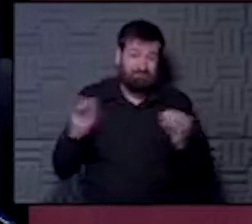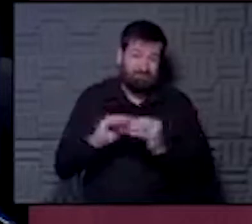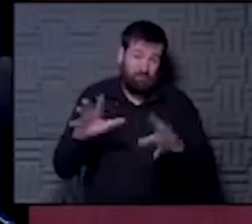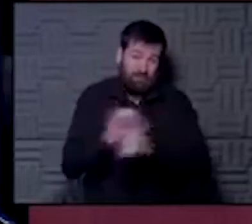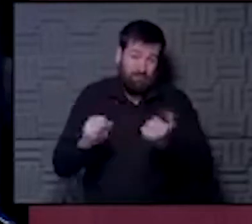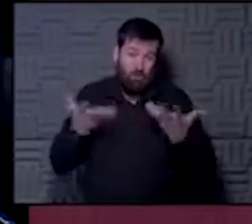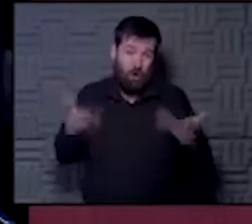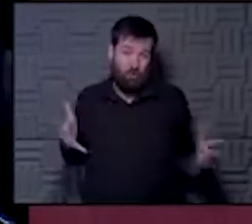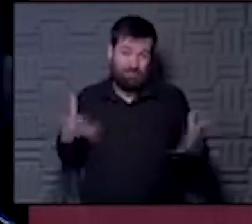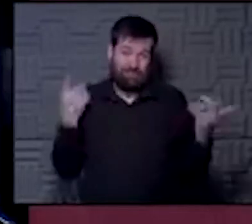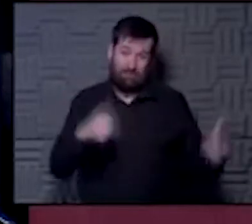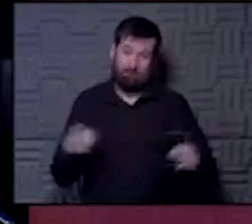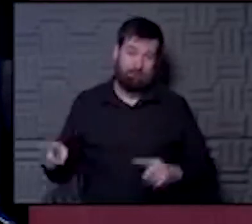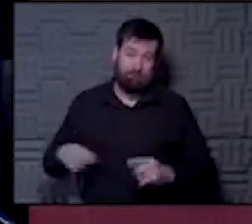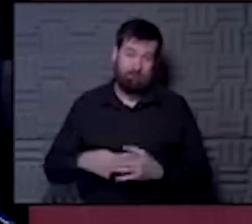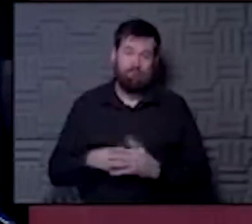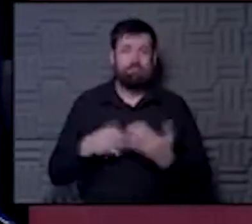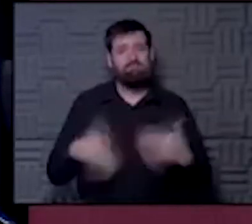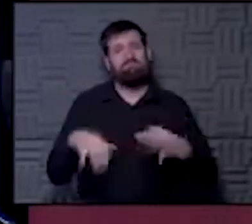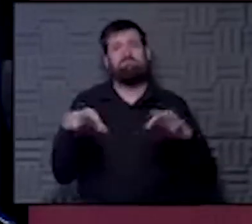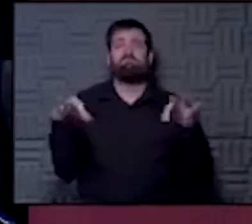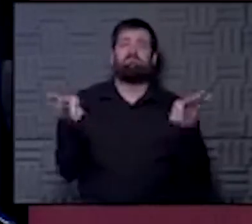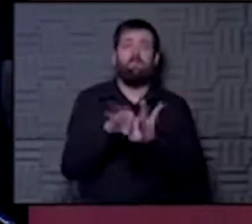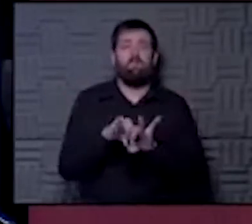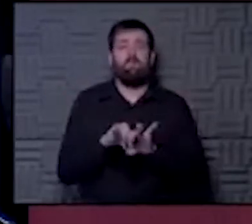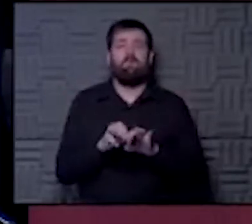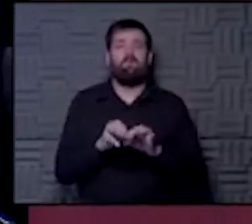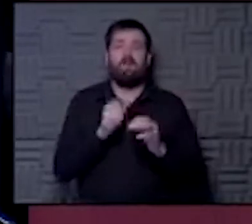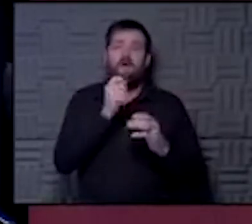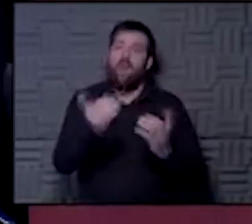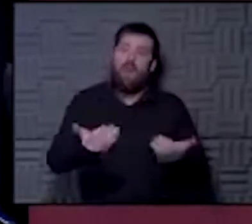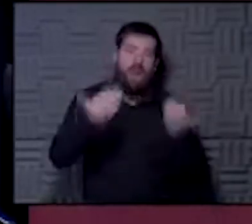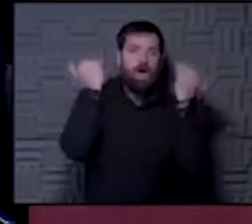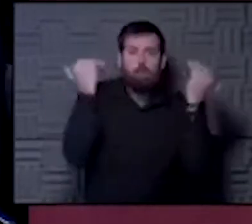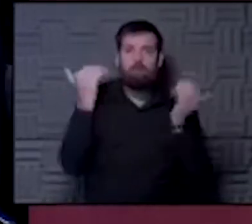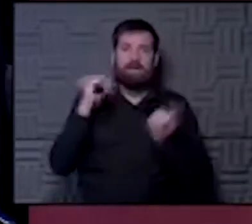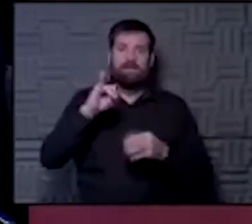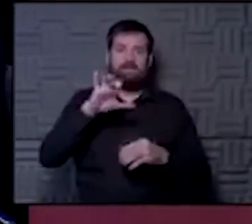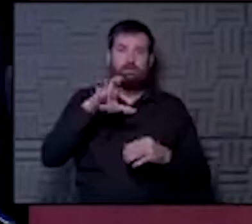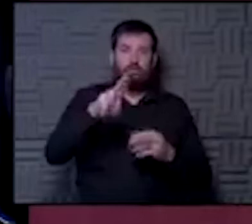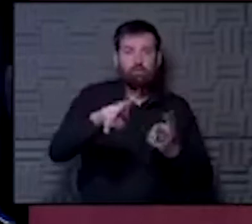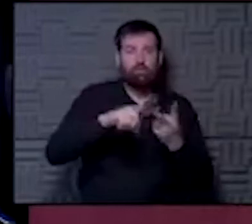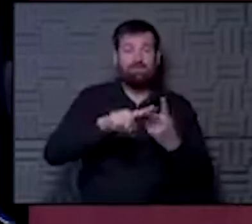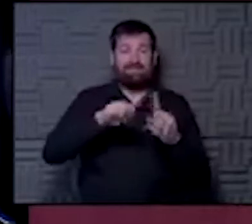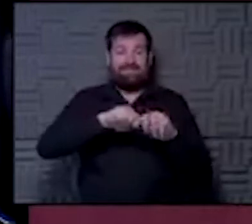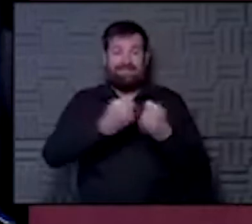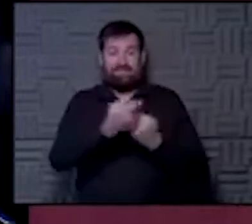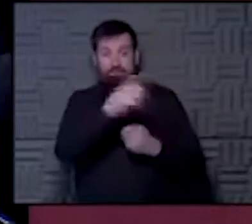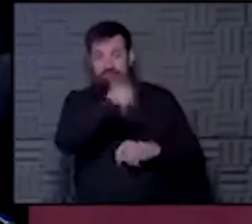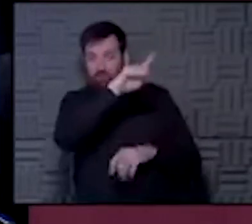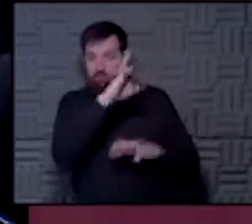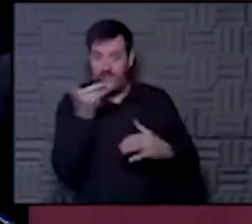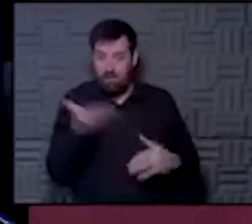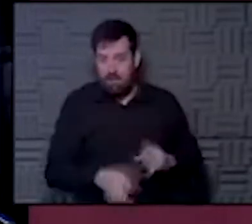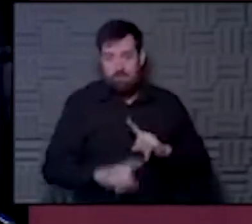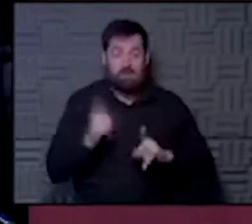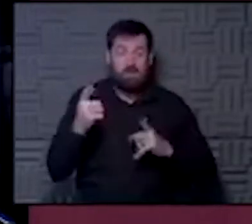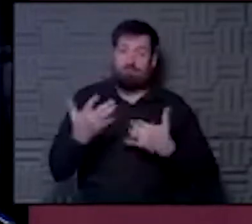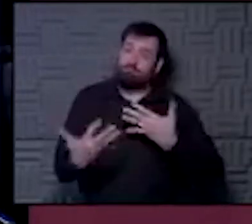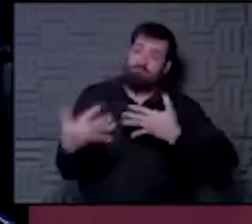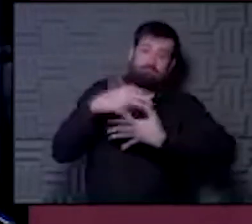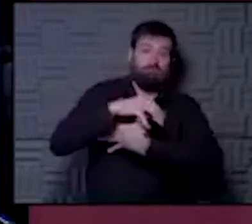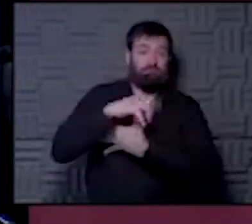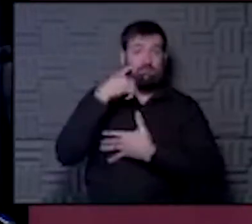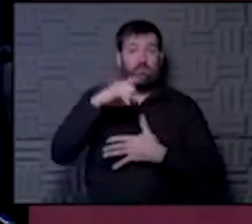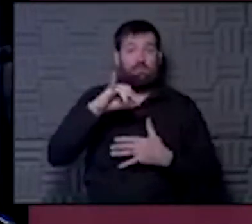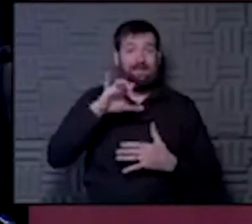occurred. And so it's really important that we try not to overwhelm the ICU, we try not to overwhelm the teams up there. But the number one marker of disease in the